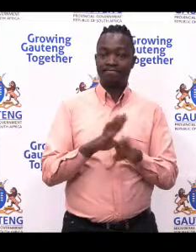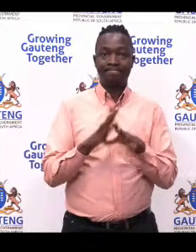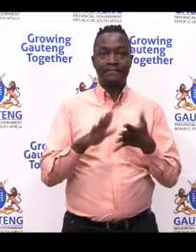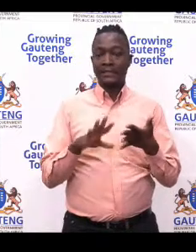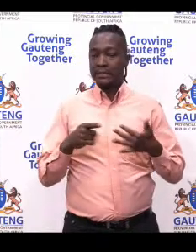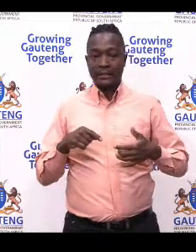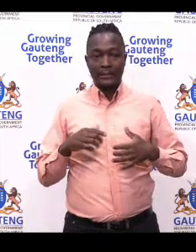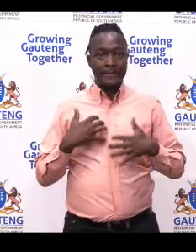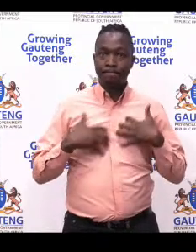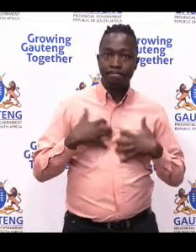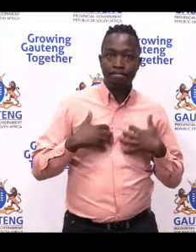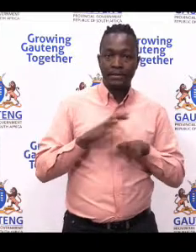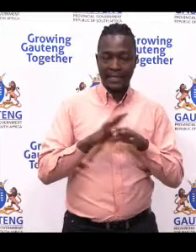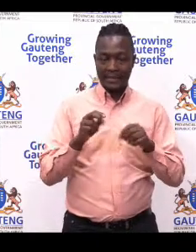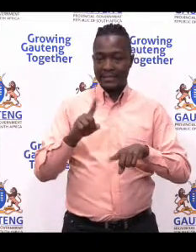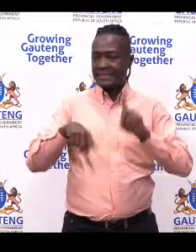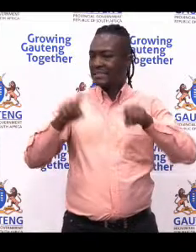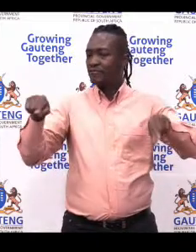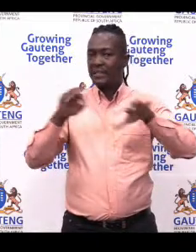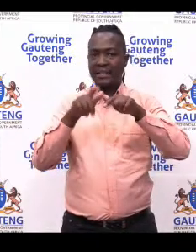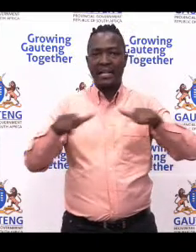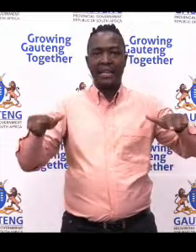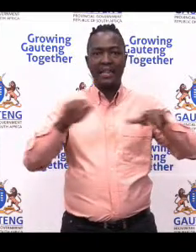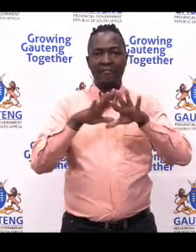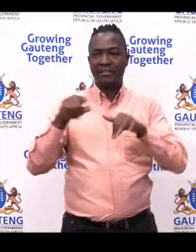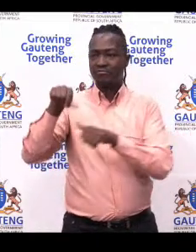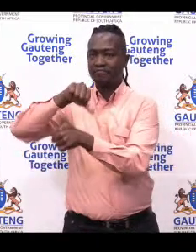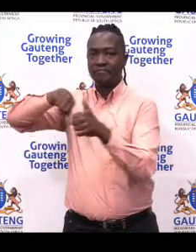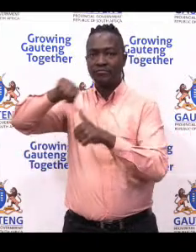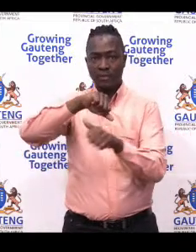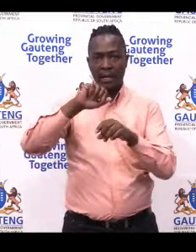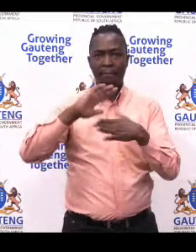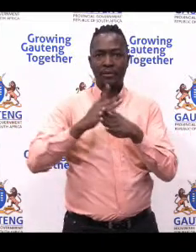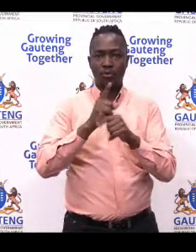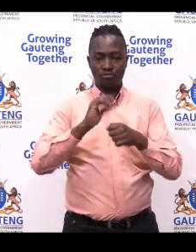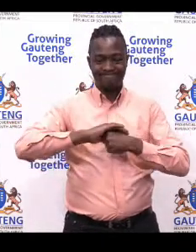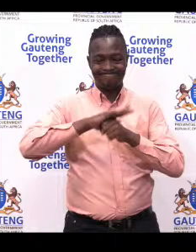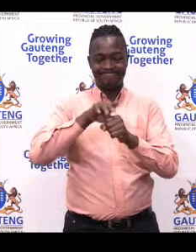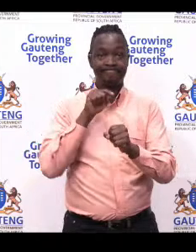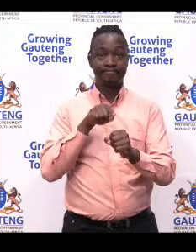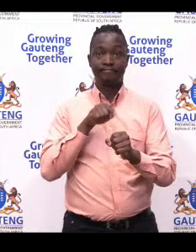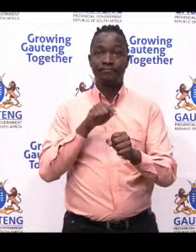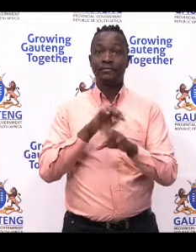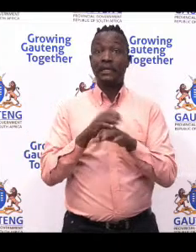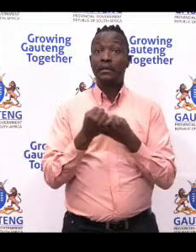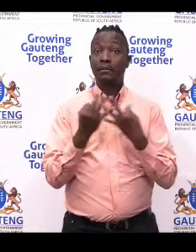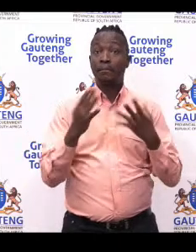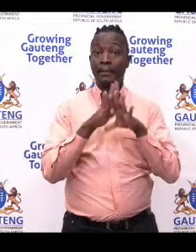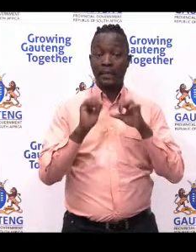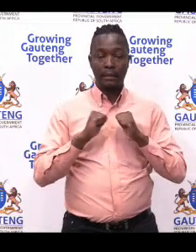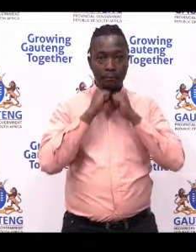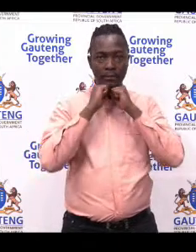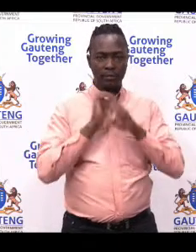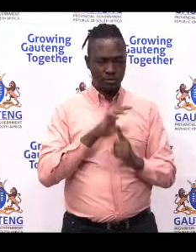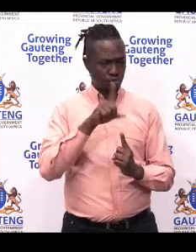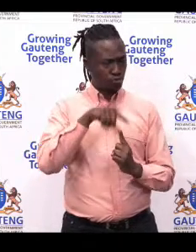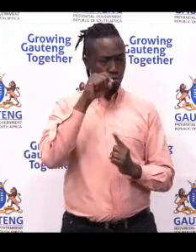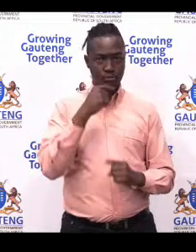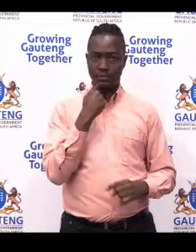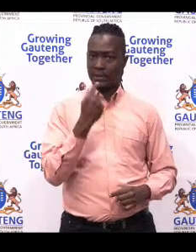anxieties at different levels of society in respect of the growth of the pandemic, there are many parents that had also opted